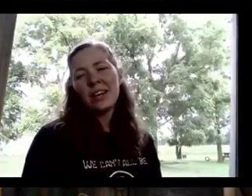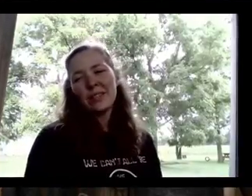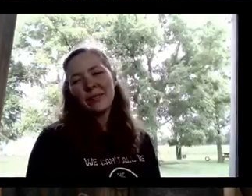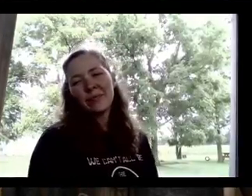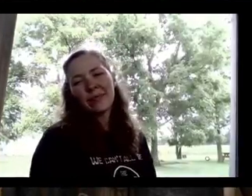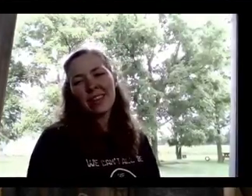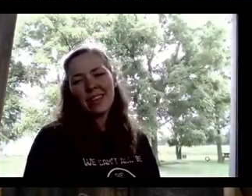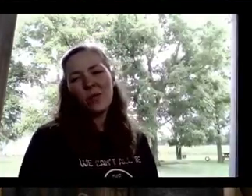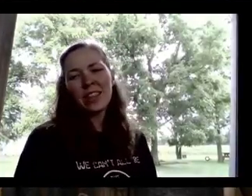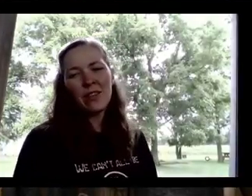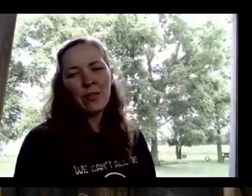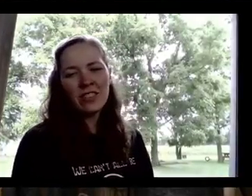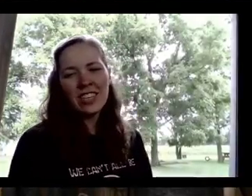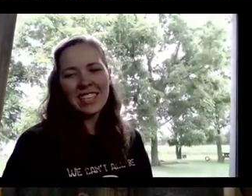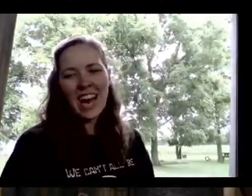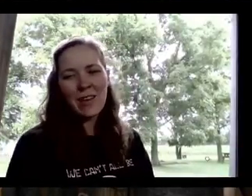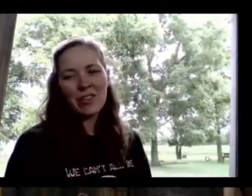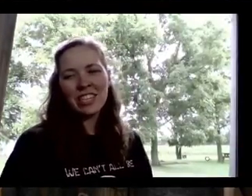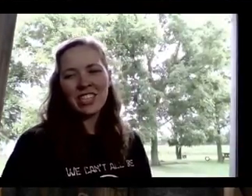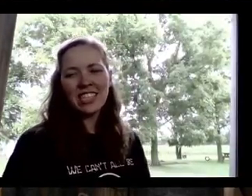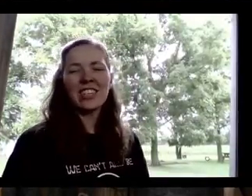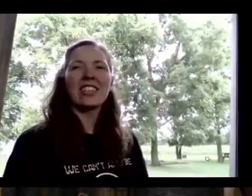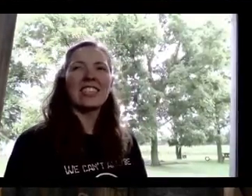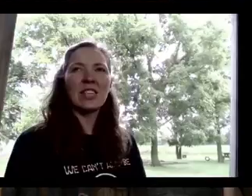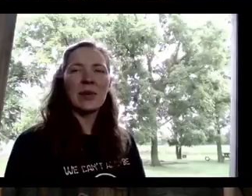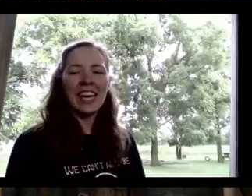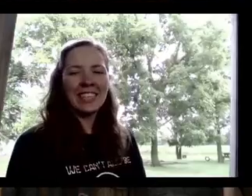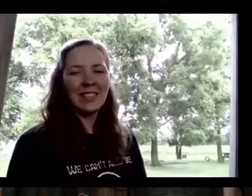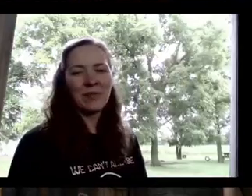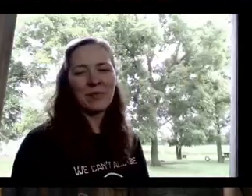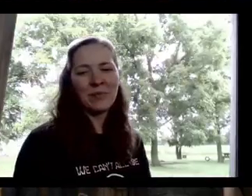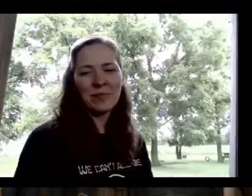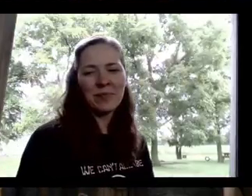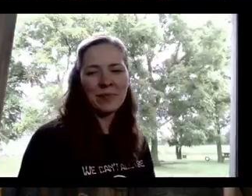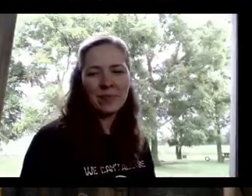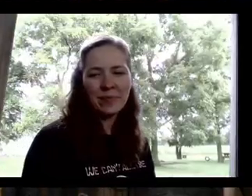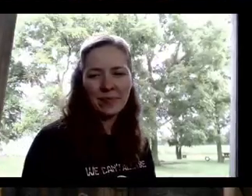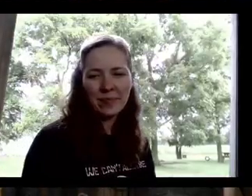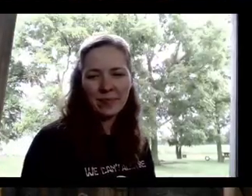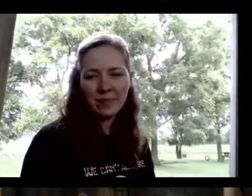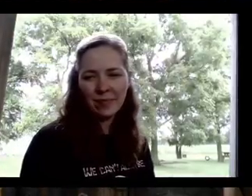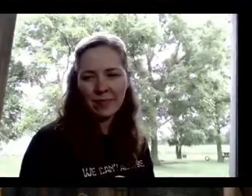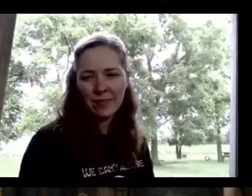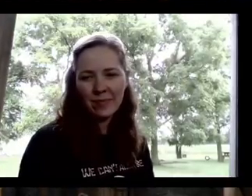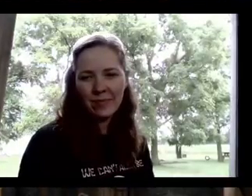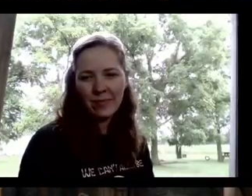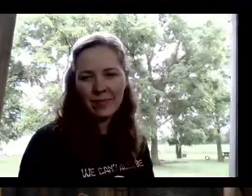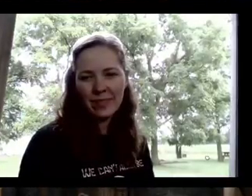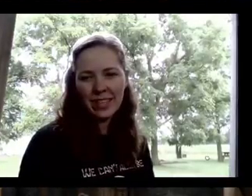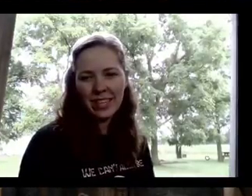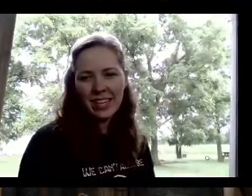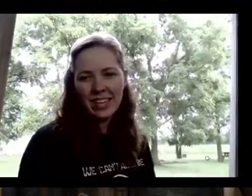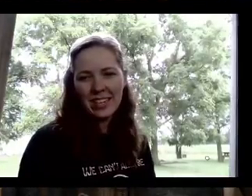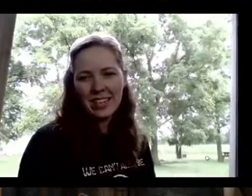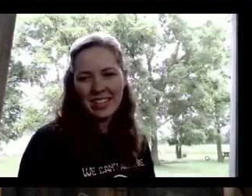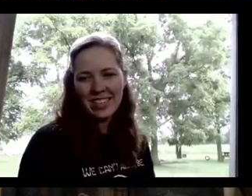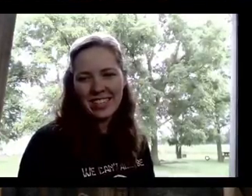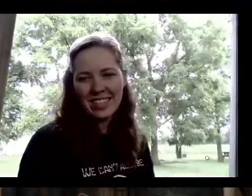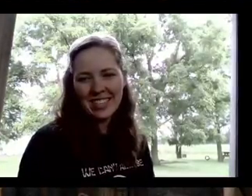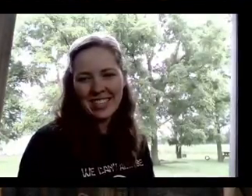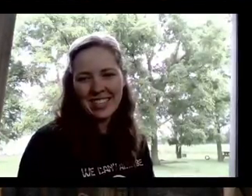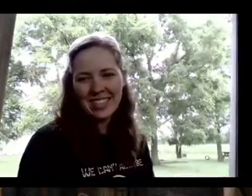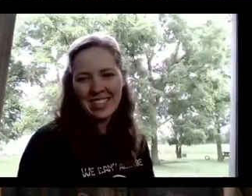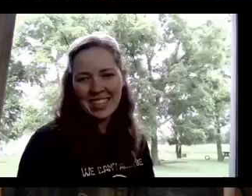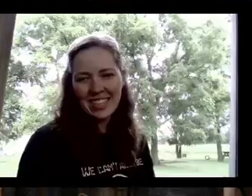Woohoo! What the Forge says, hi, Roy and Jess. Good to see you again. Hello. Hello. Good to see you as well. Well, hear